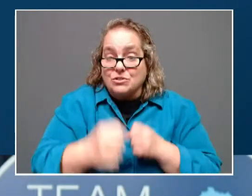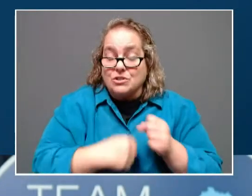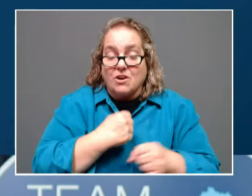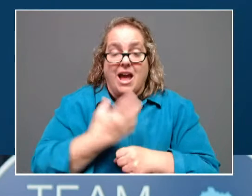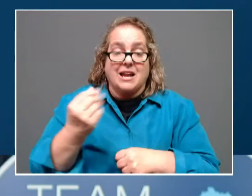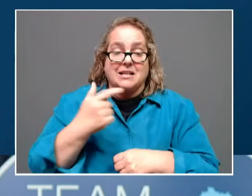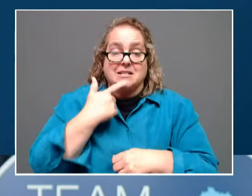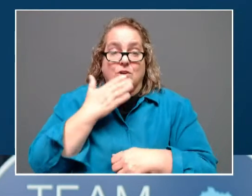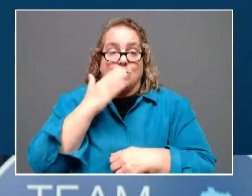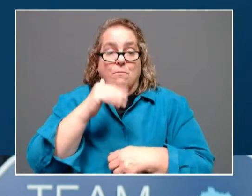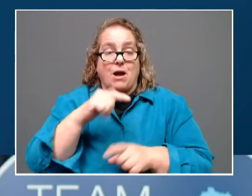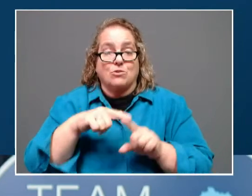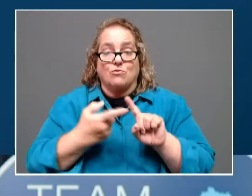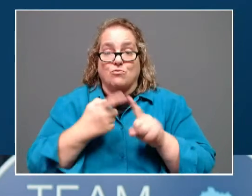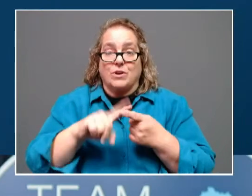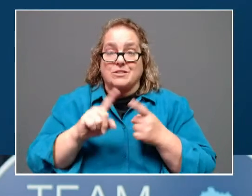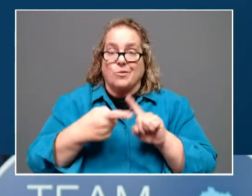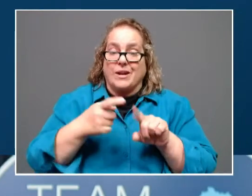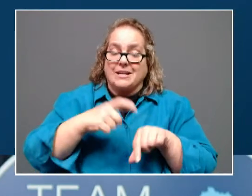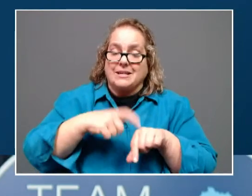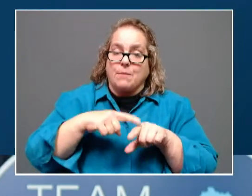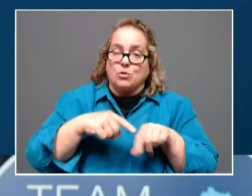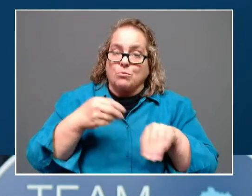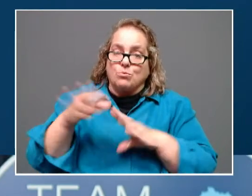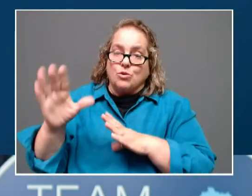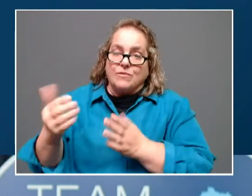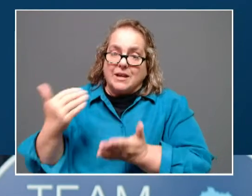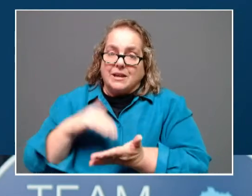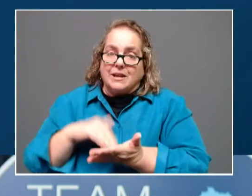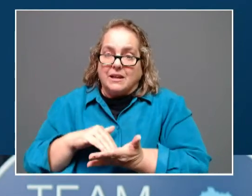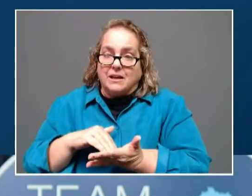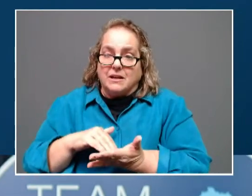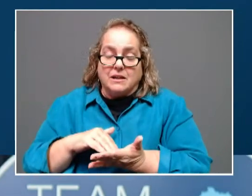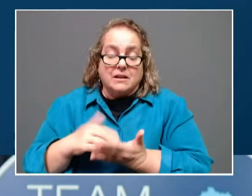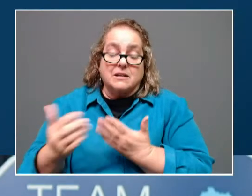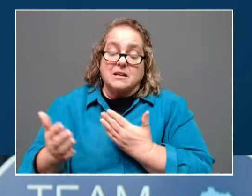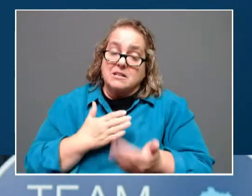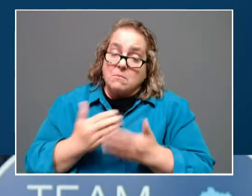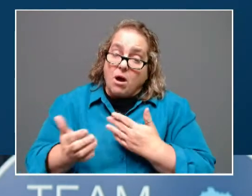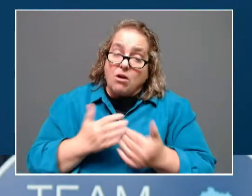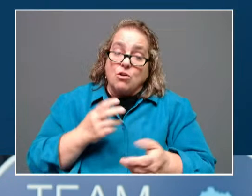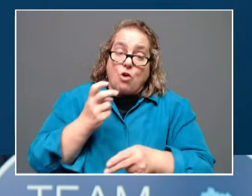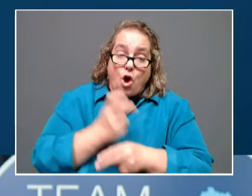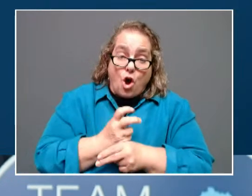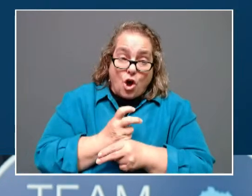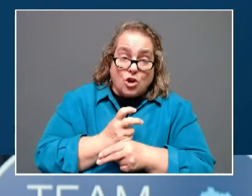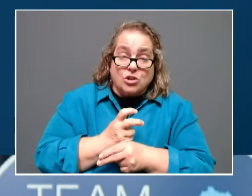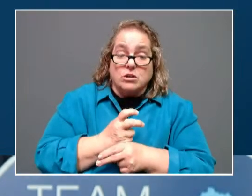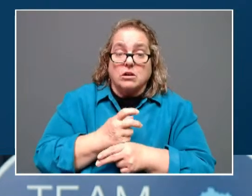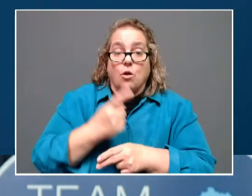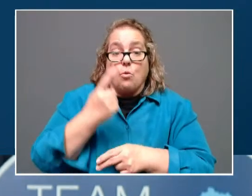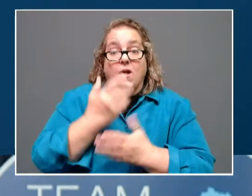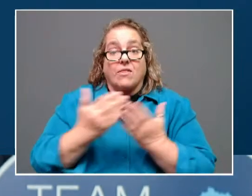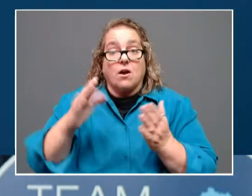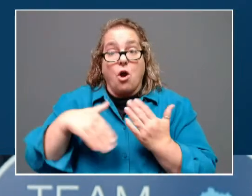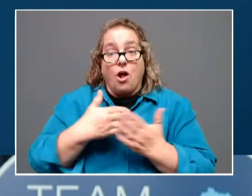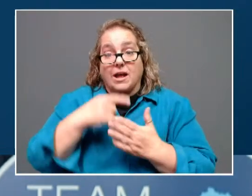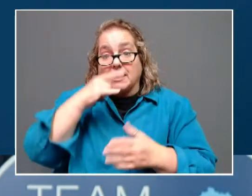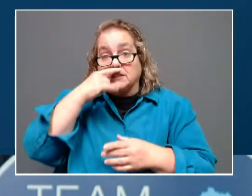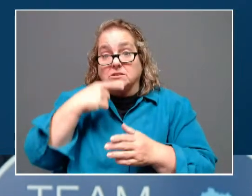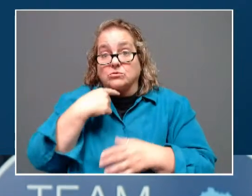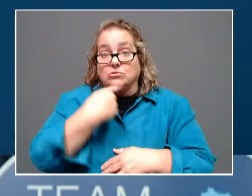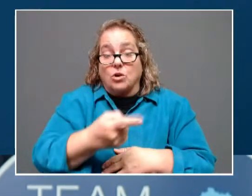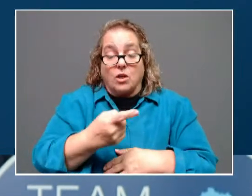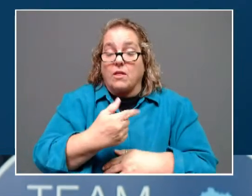time to move again. Despite the hardships, one thing all these kids told me is that they loved and were grateful